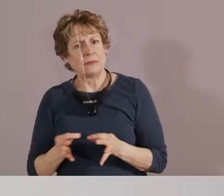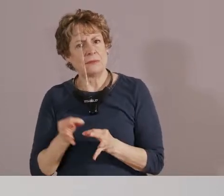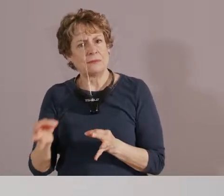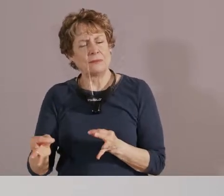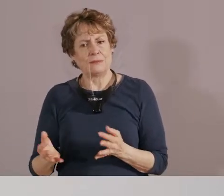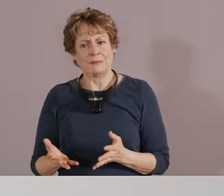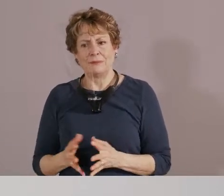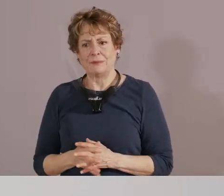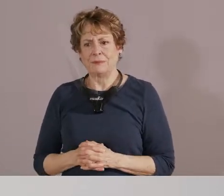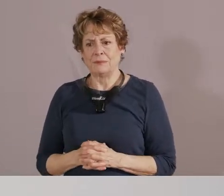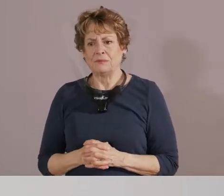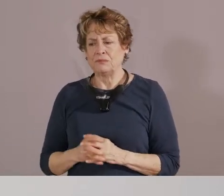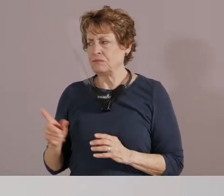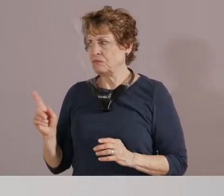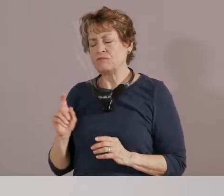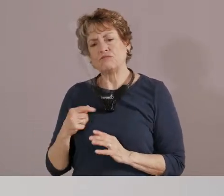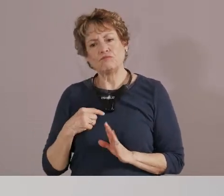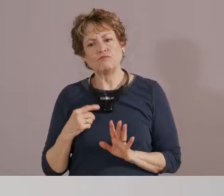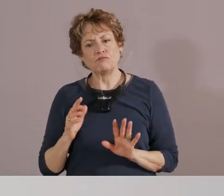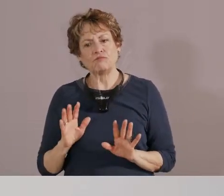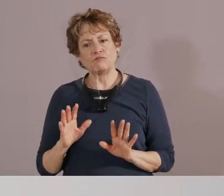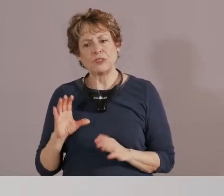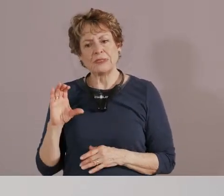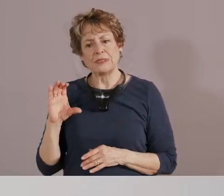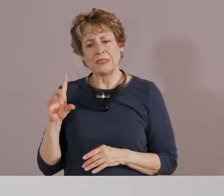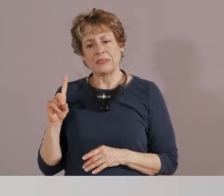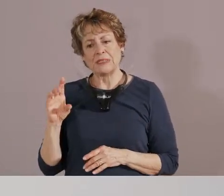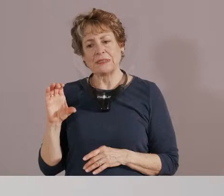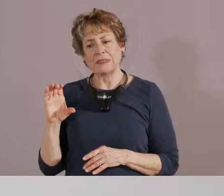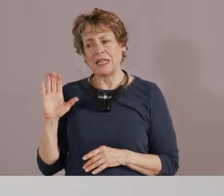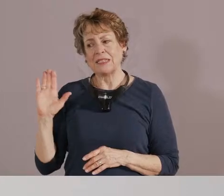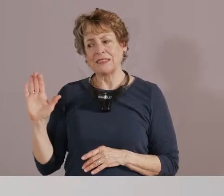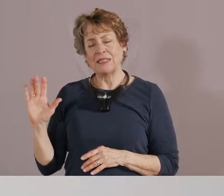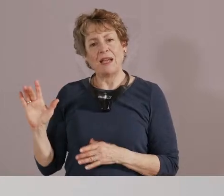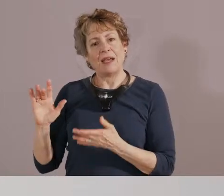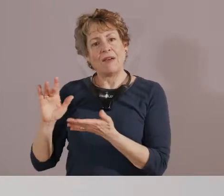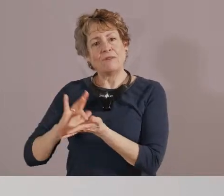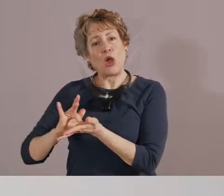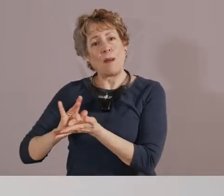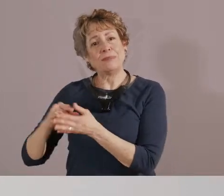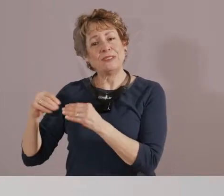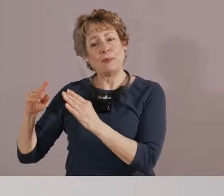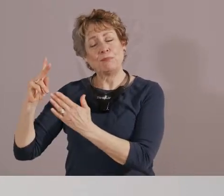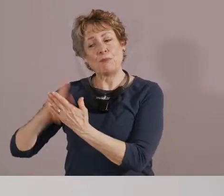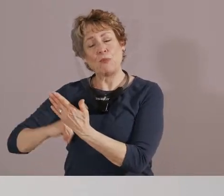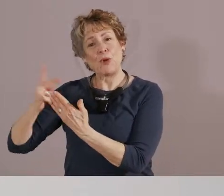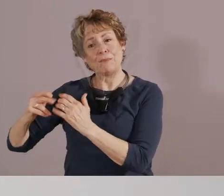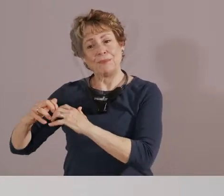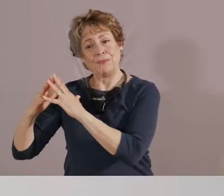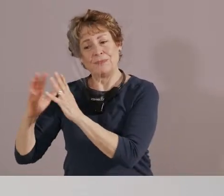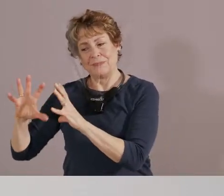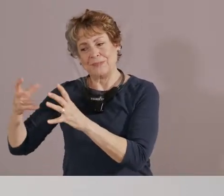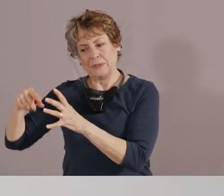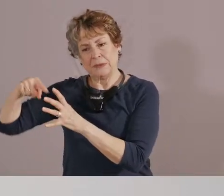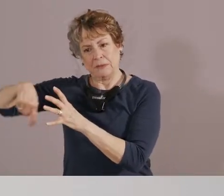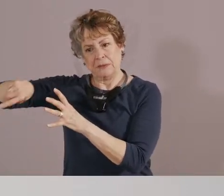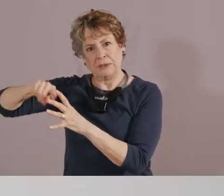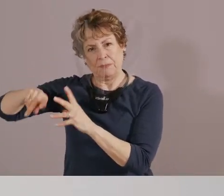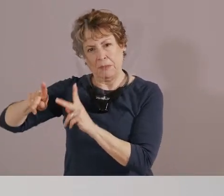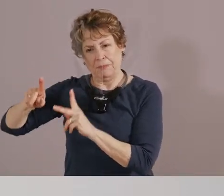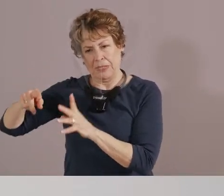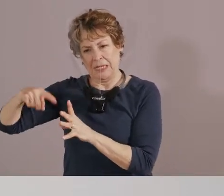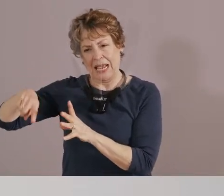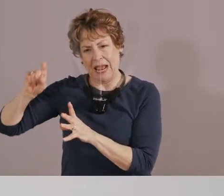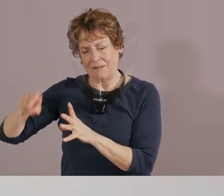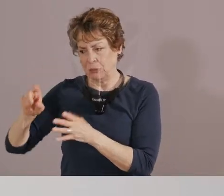the CDC pharmacy partnership, what the state has to be able to do is take a pretty significant proportion of the vaccine